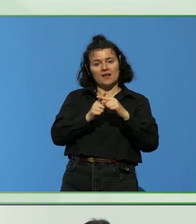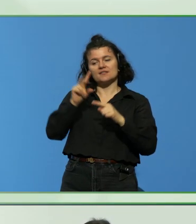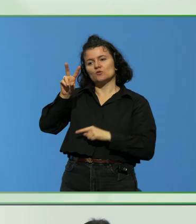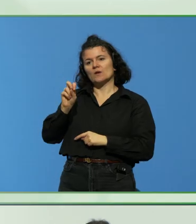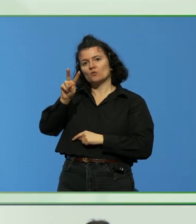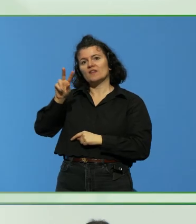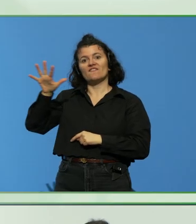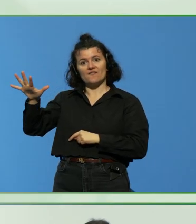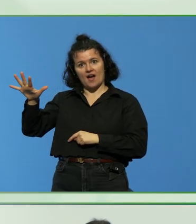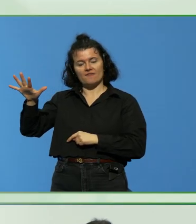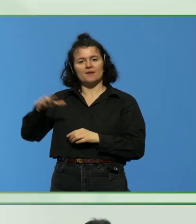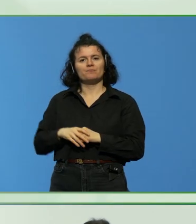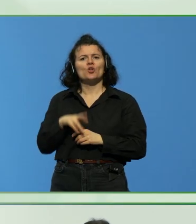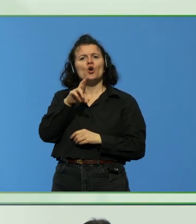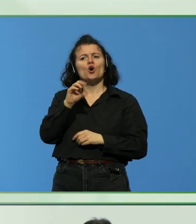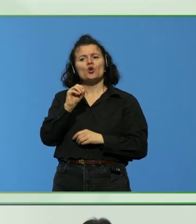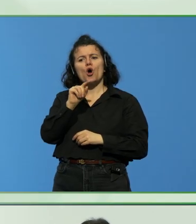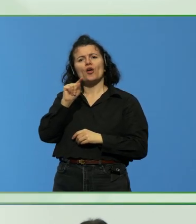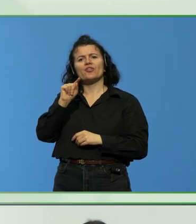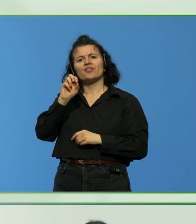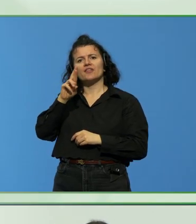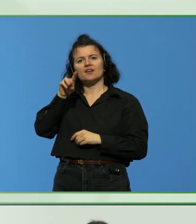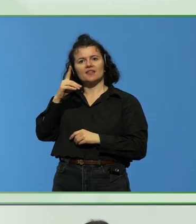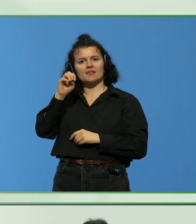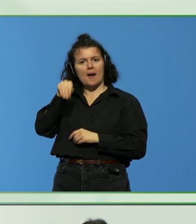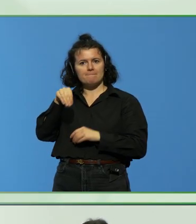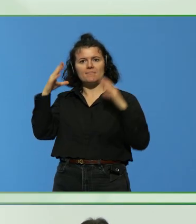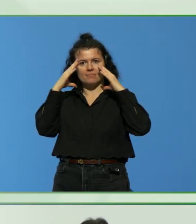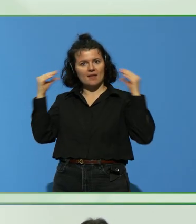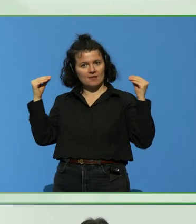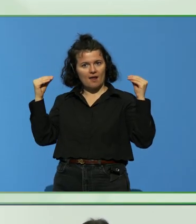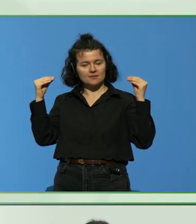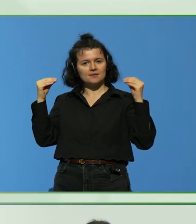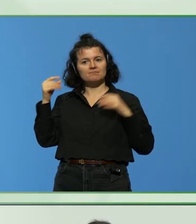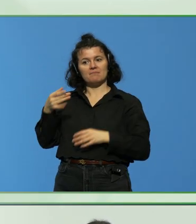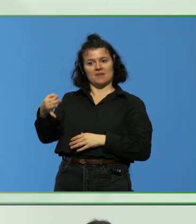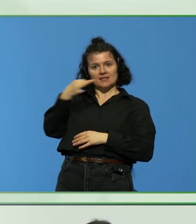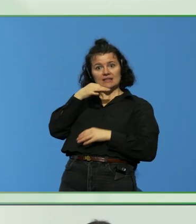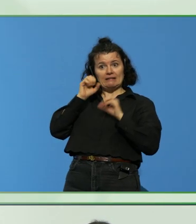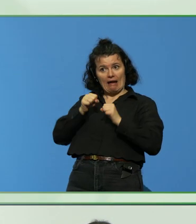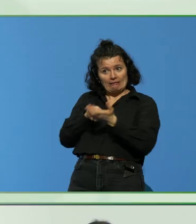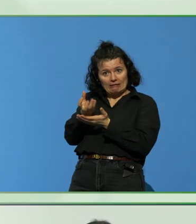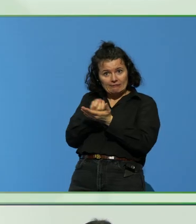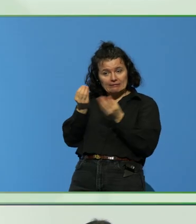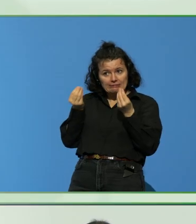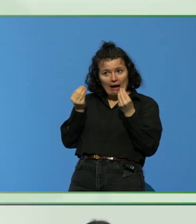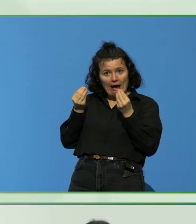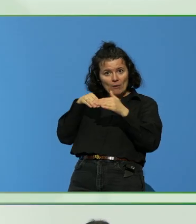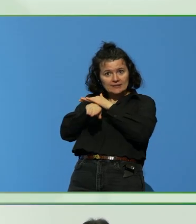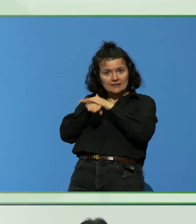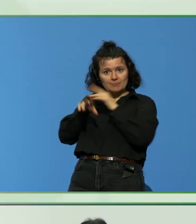to advise on accessibility for TwitchCon Europe. From the start, the principle was